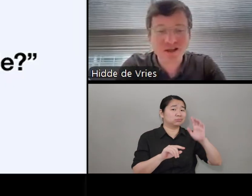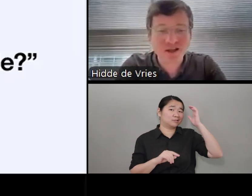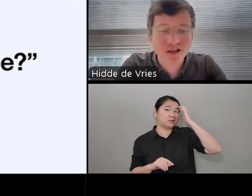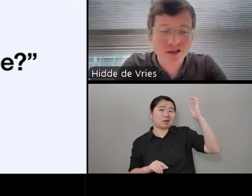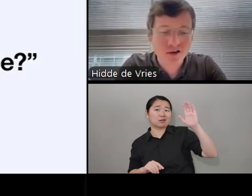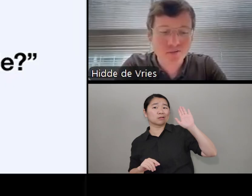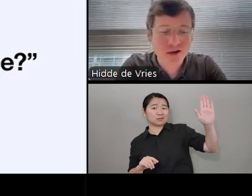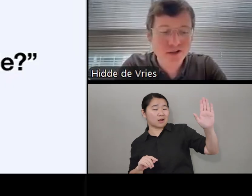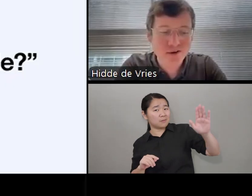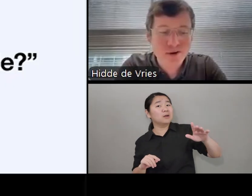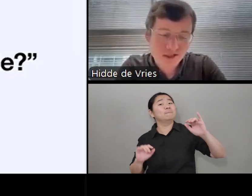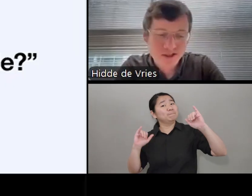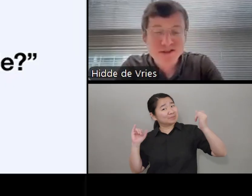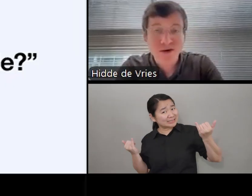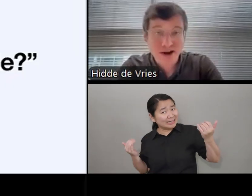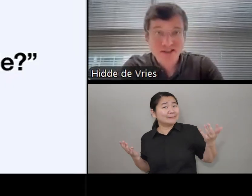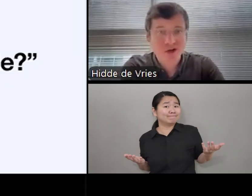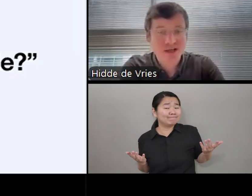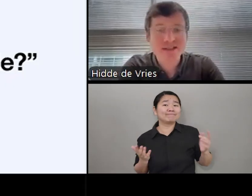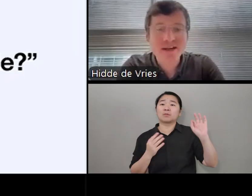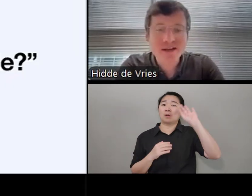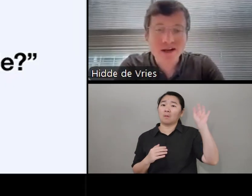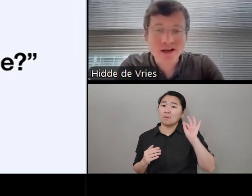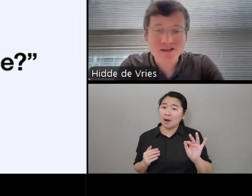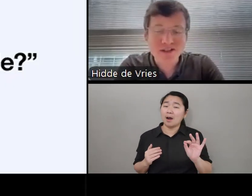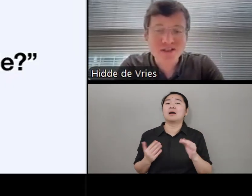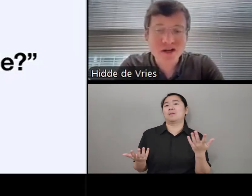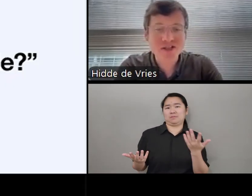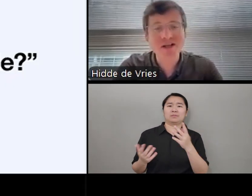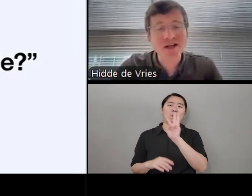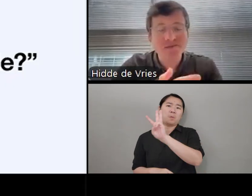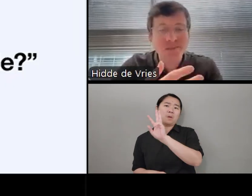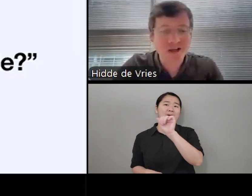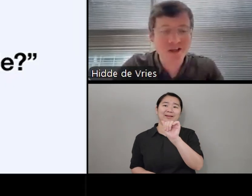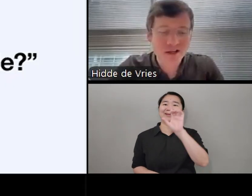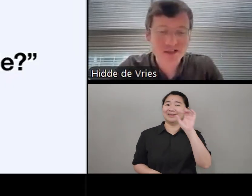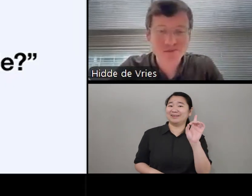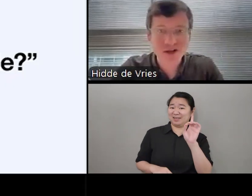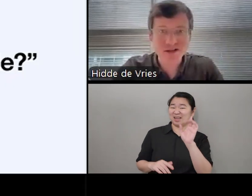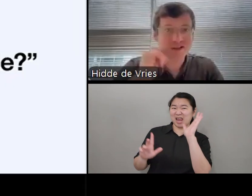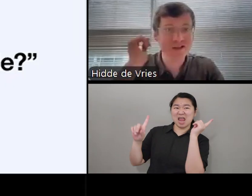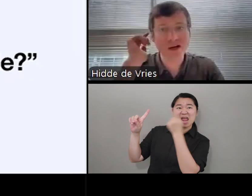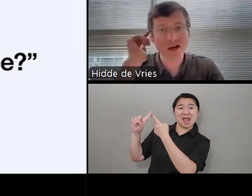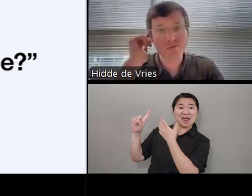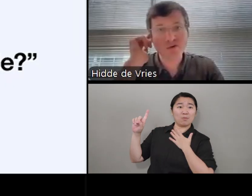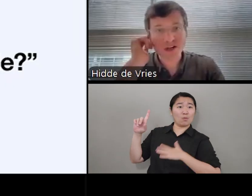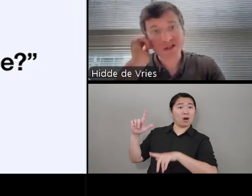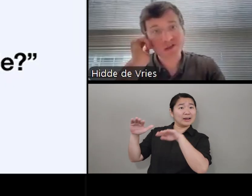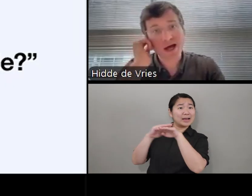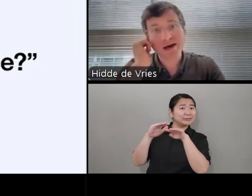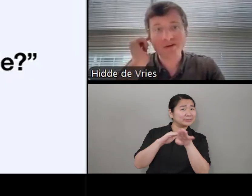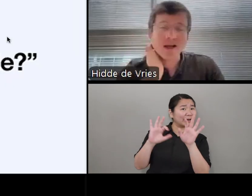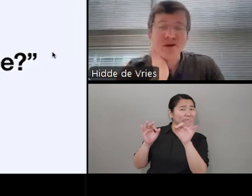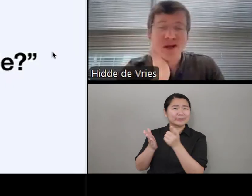this comply with the Web Accessibility Directive, right? So this is a question that many accessibility professionals